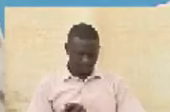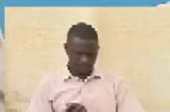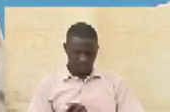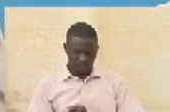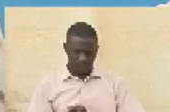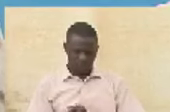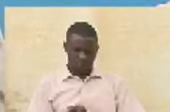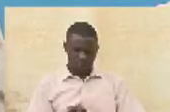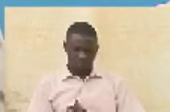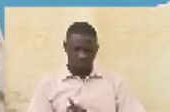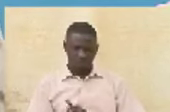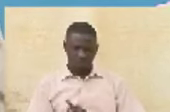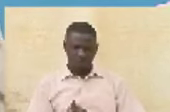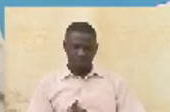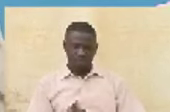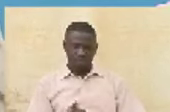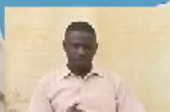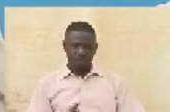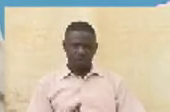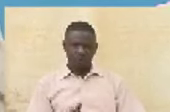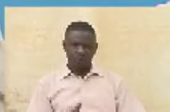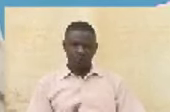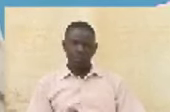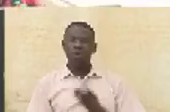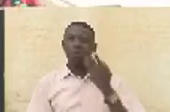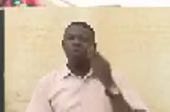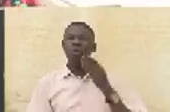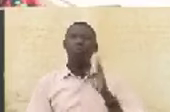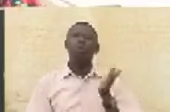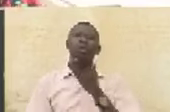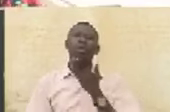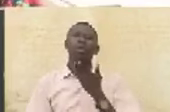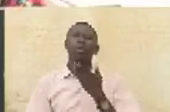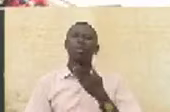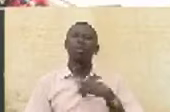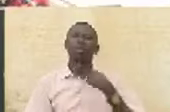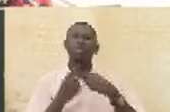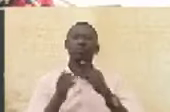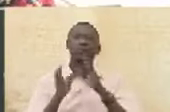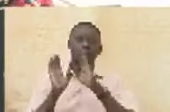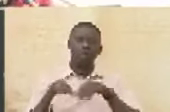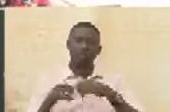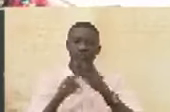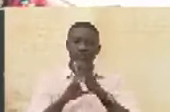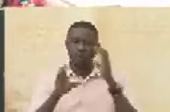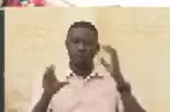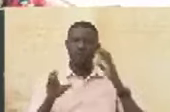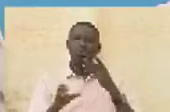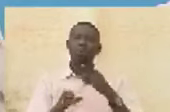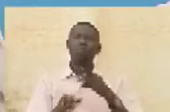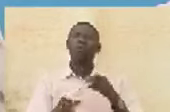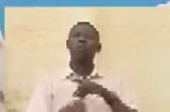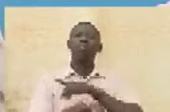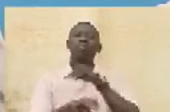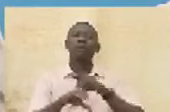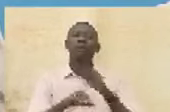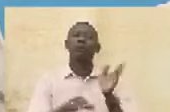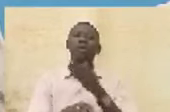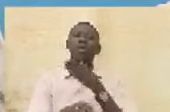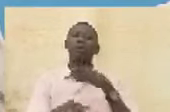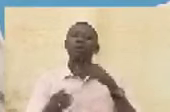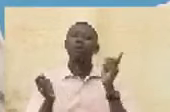Where did you go after coming down from the vehicle? Al tata min dole biringal jita boso nyingono ani moto ba soldier